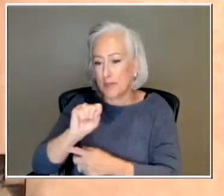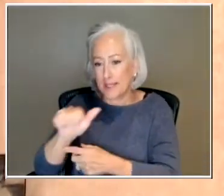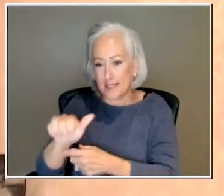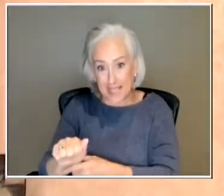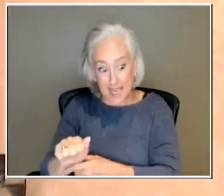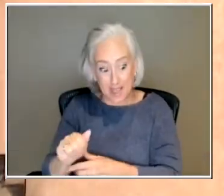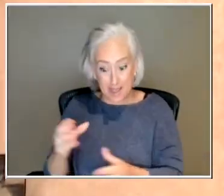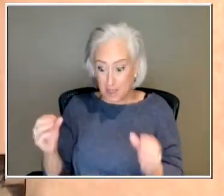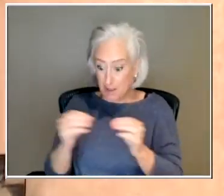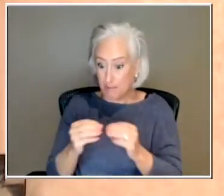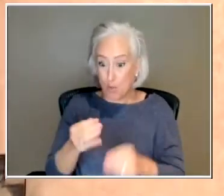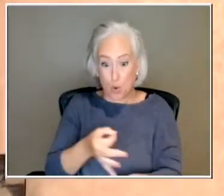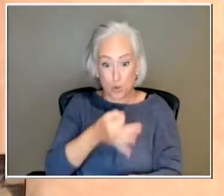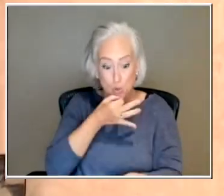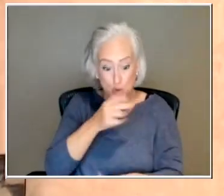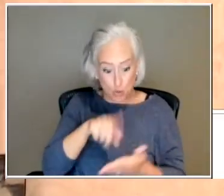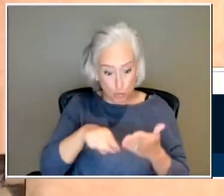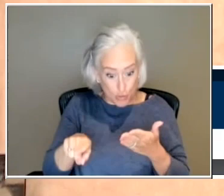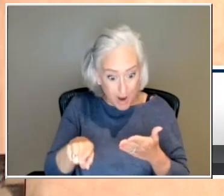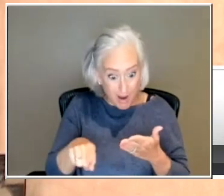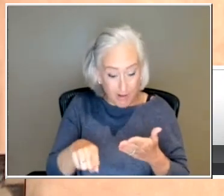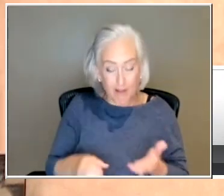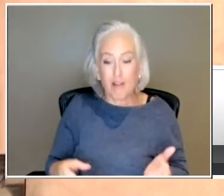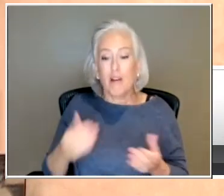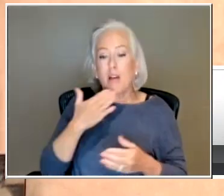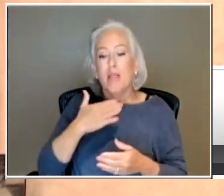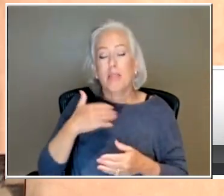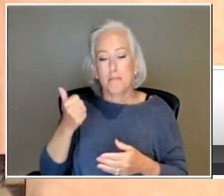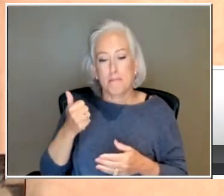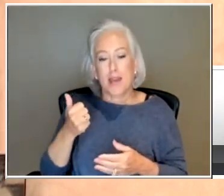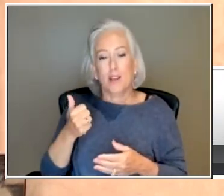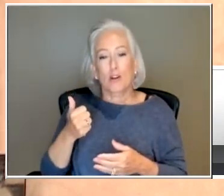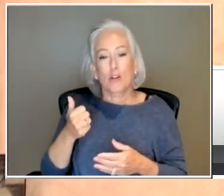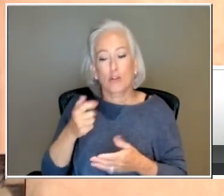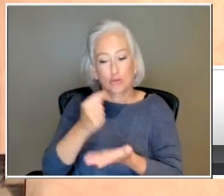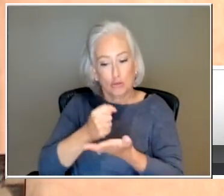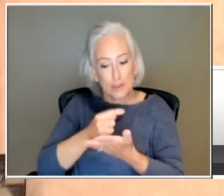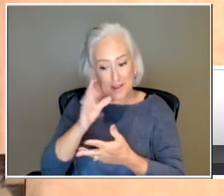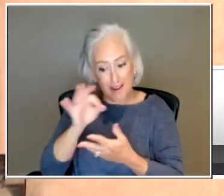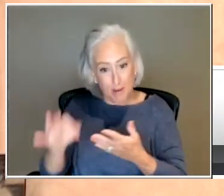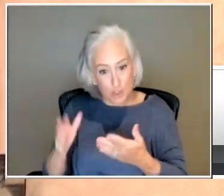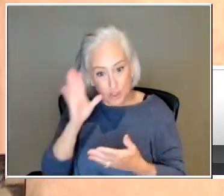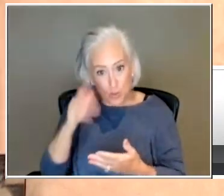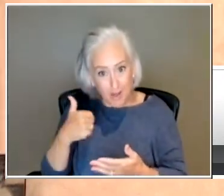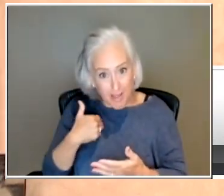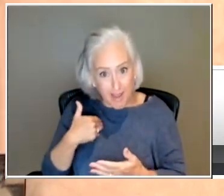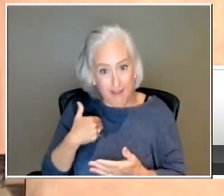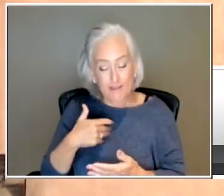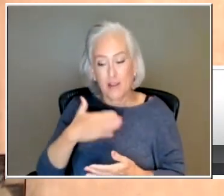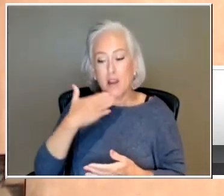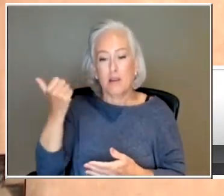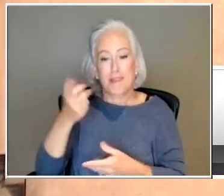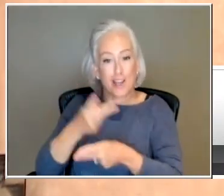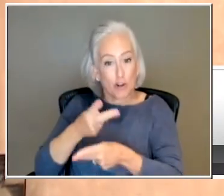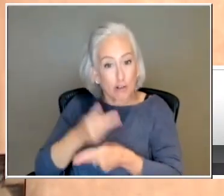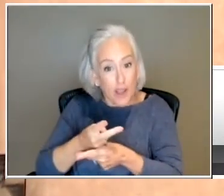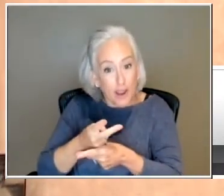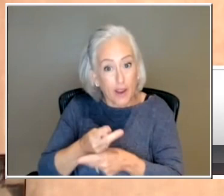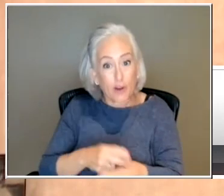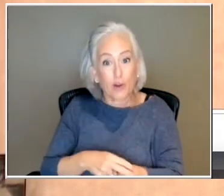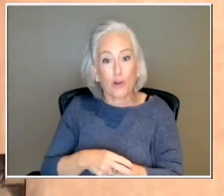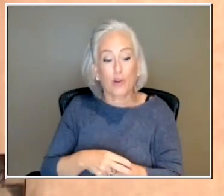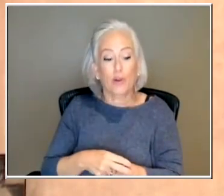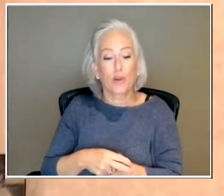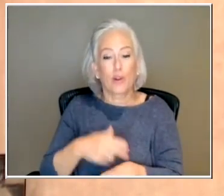it checked, the sooner you can get care, the better your treatment options are going to be, the better you have a time to be out, and in my